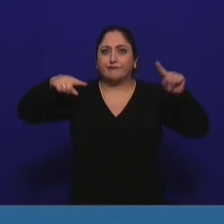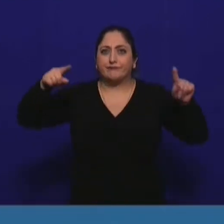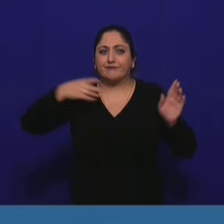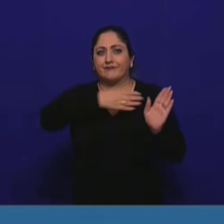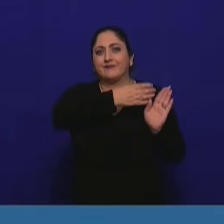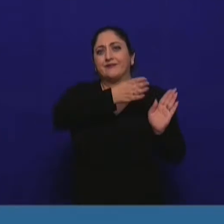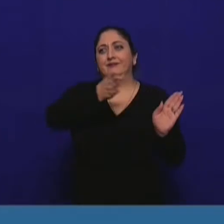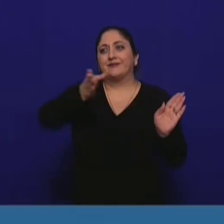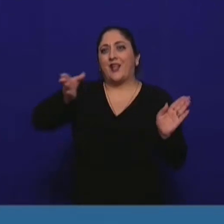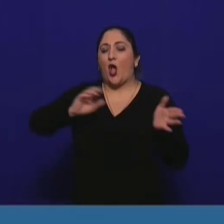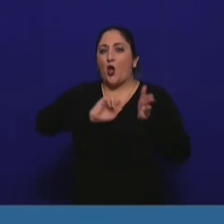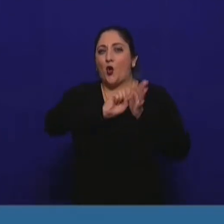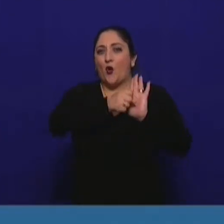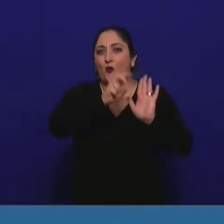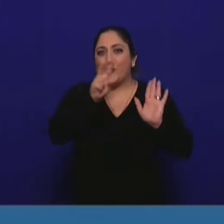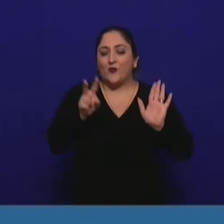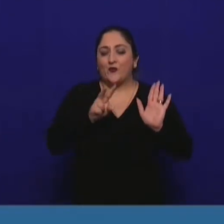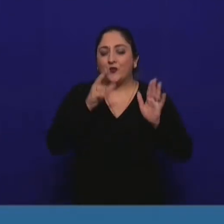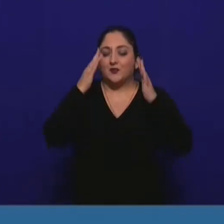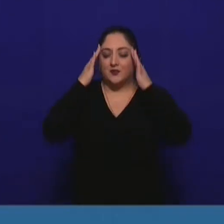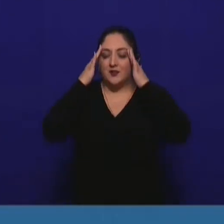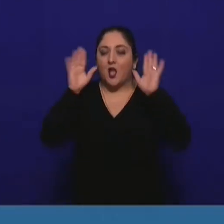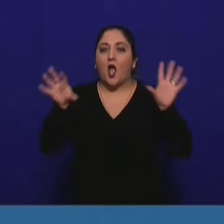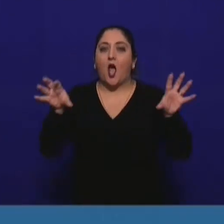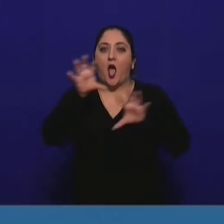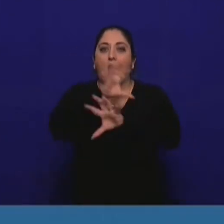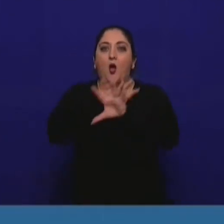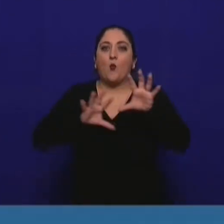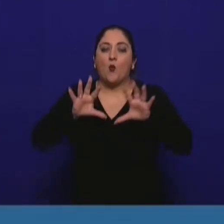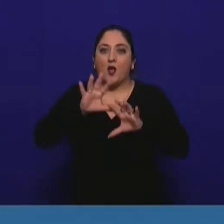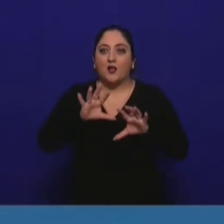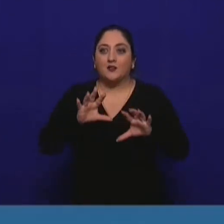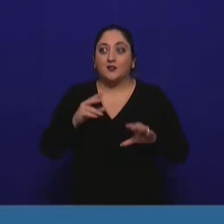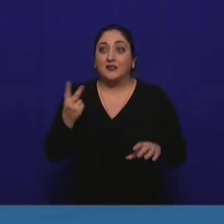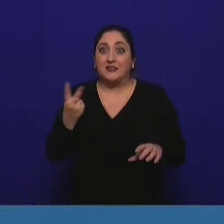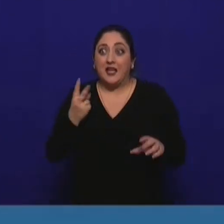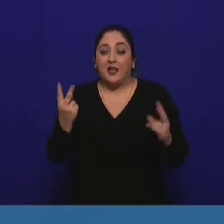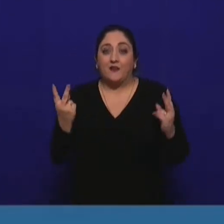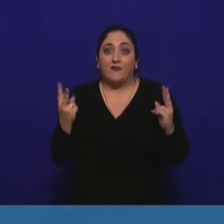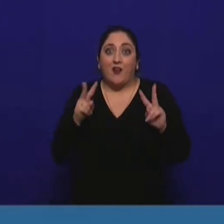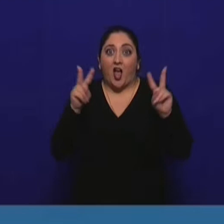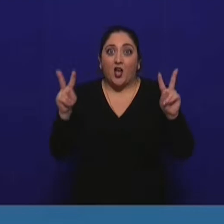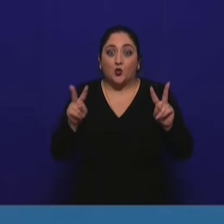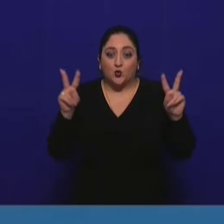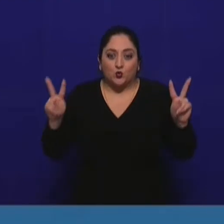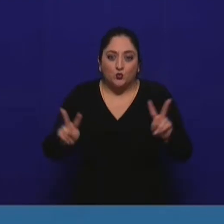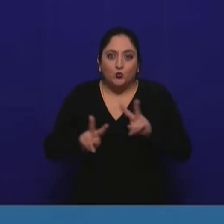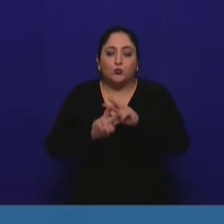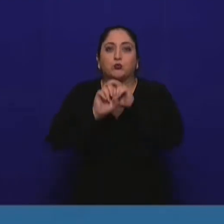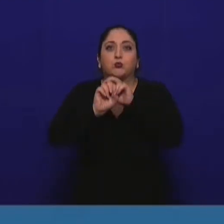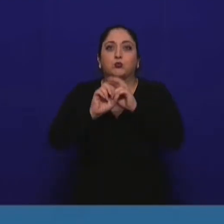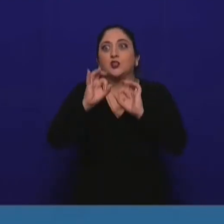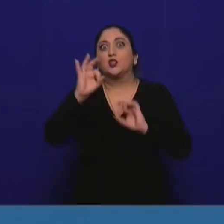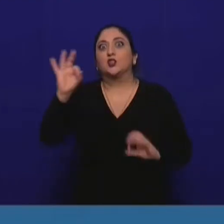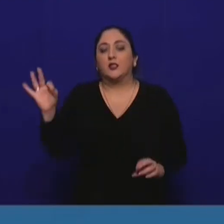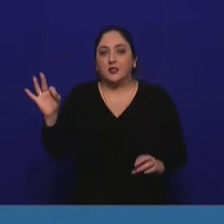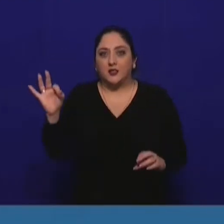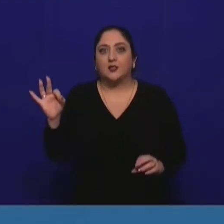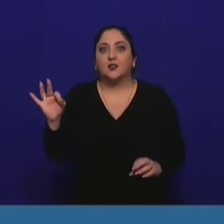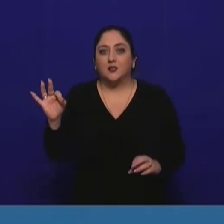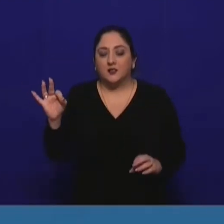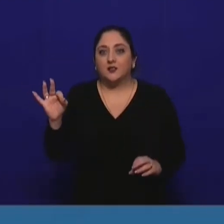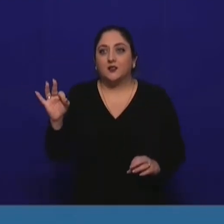jkollok varjant imma anke li jkollok recombination li jkollok varjanti li bażikament dawn ikunu qed jagħmlu recombination flimkien allura joħroġ